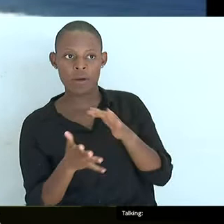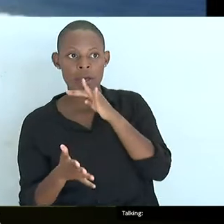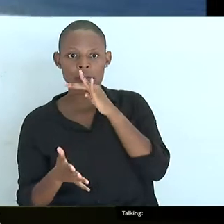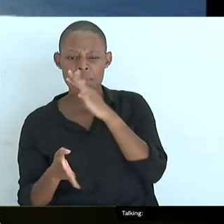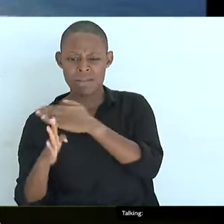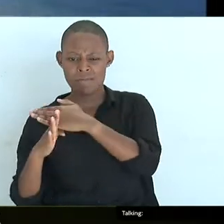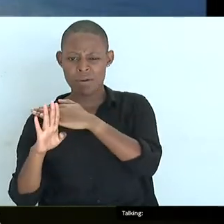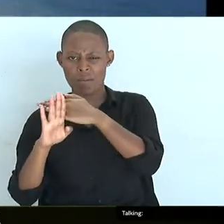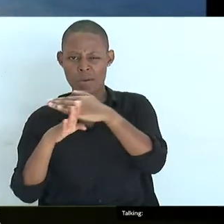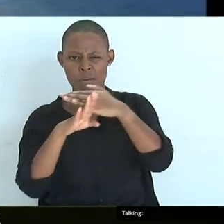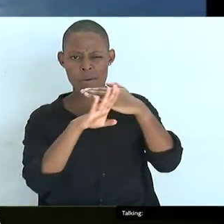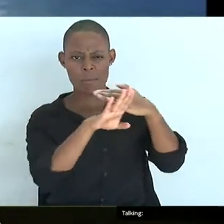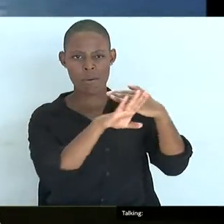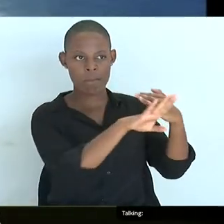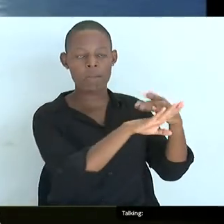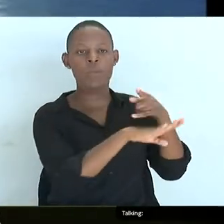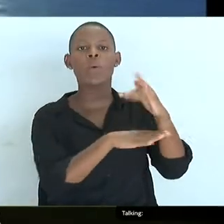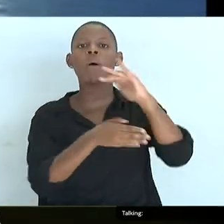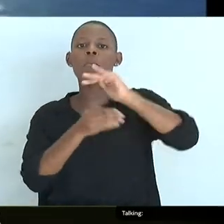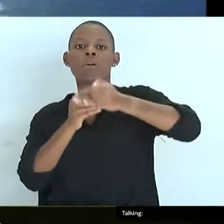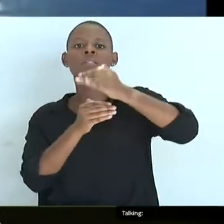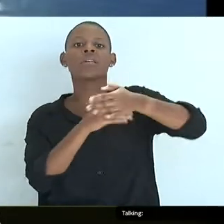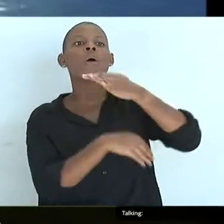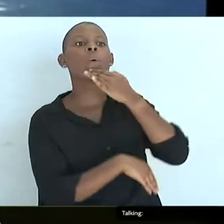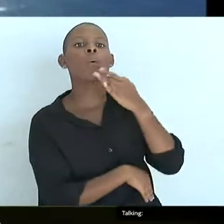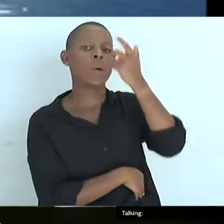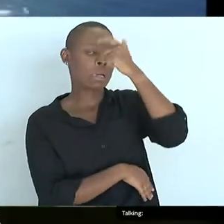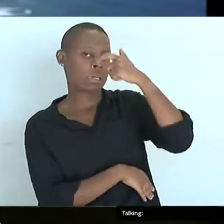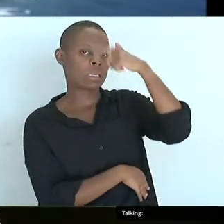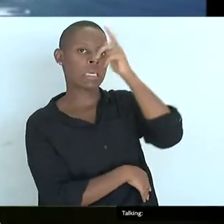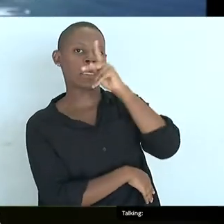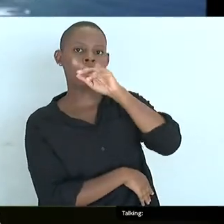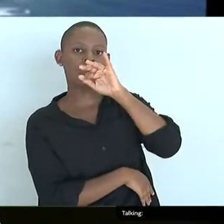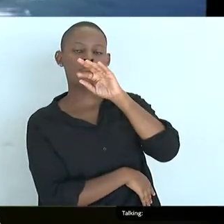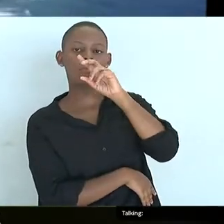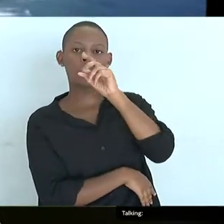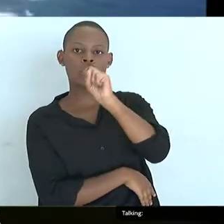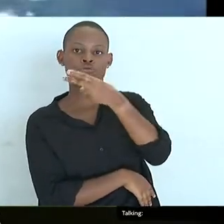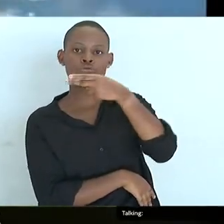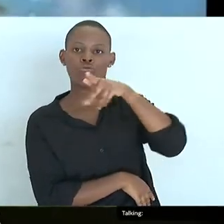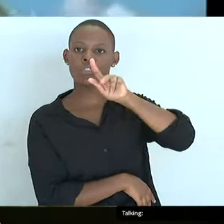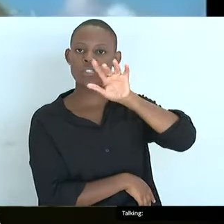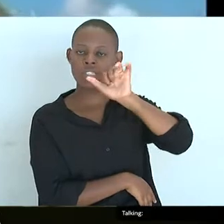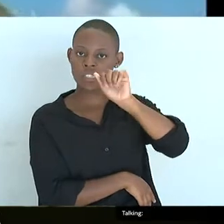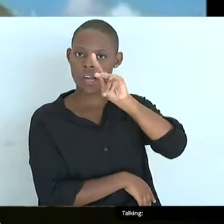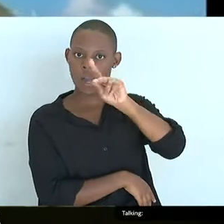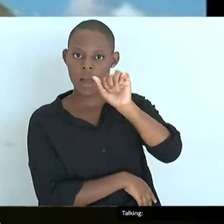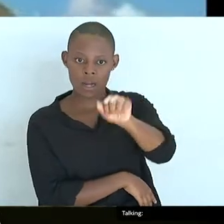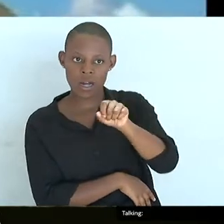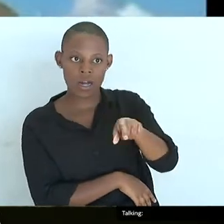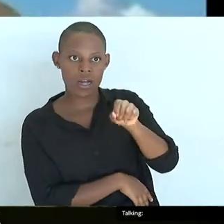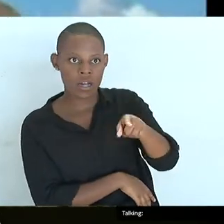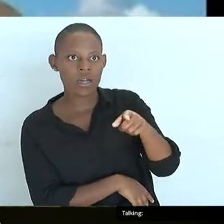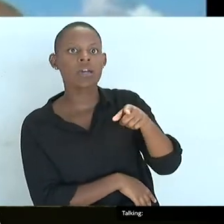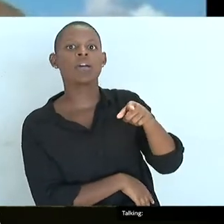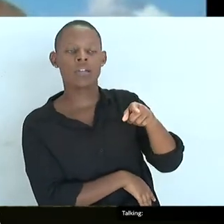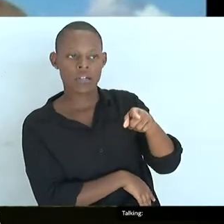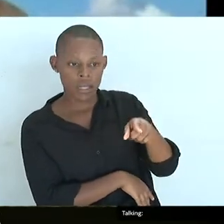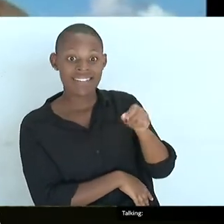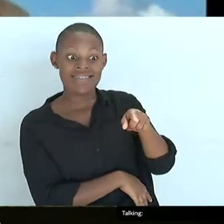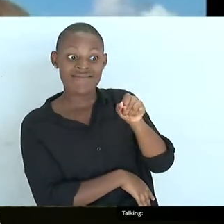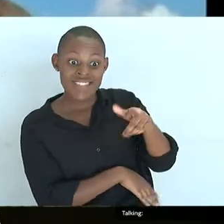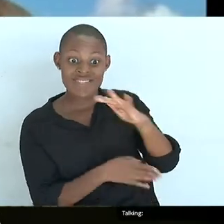King Hintsa. This is the battlefield and productive capital of King Shaka